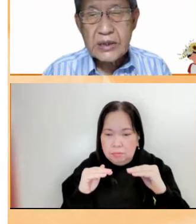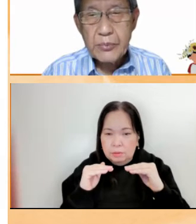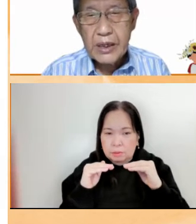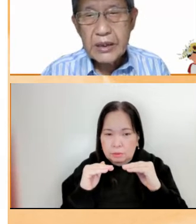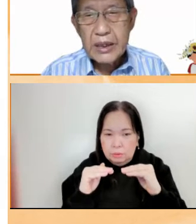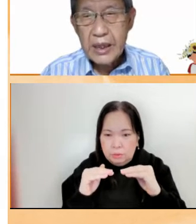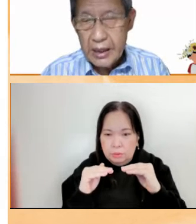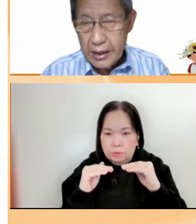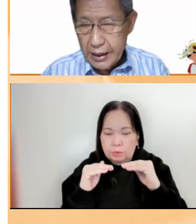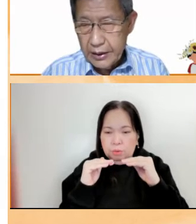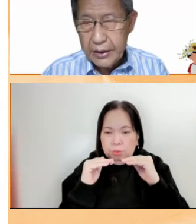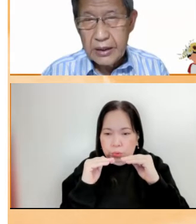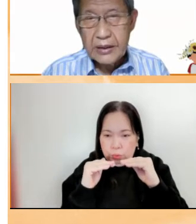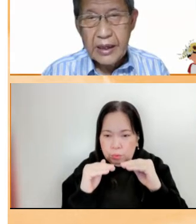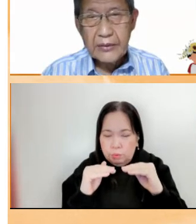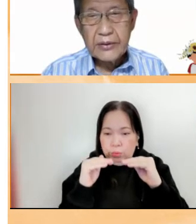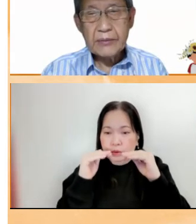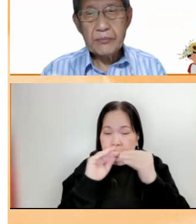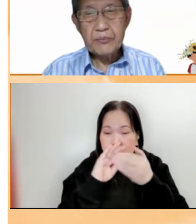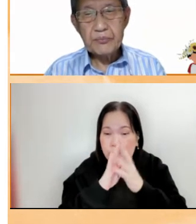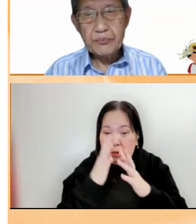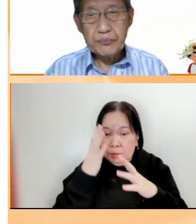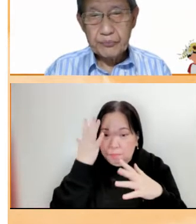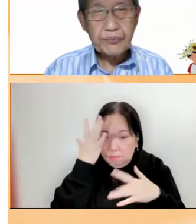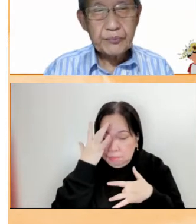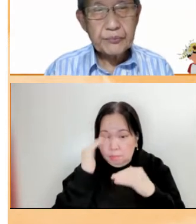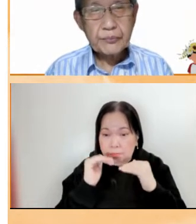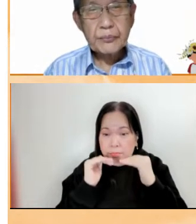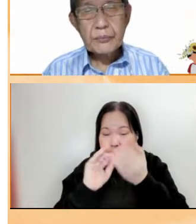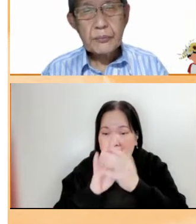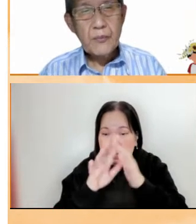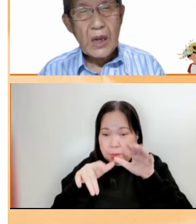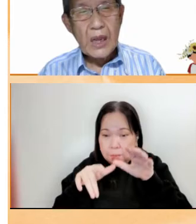and disability and early death.